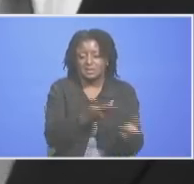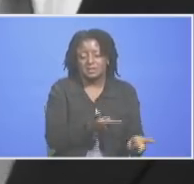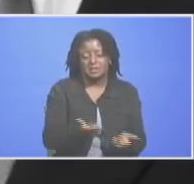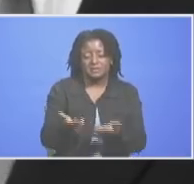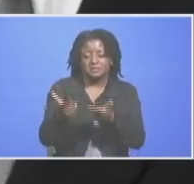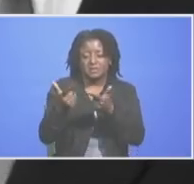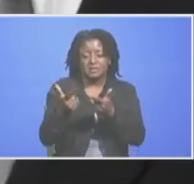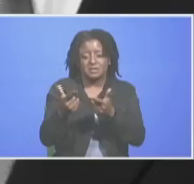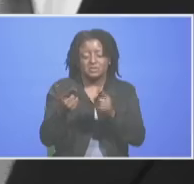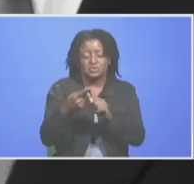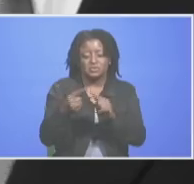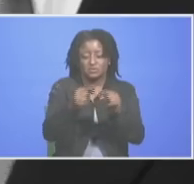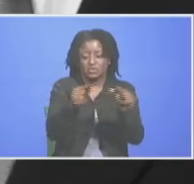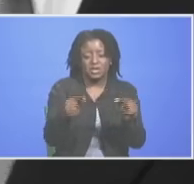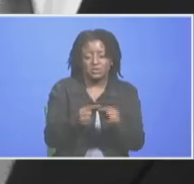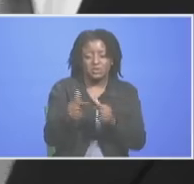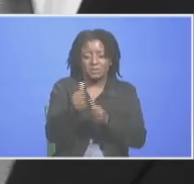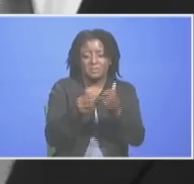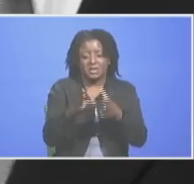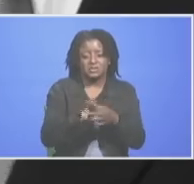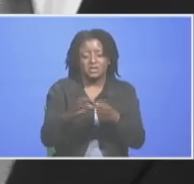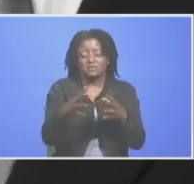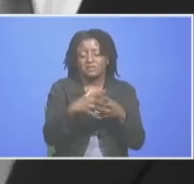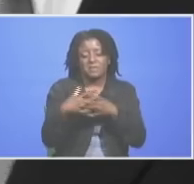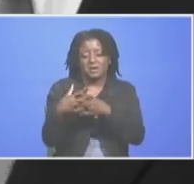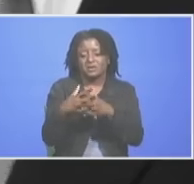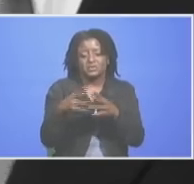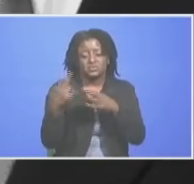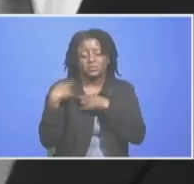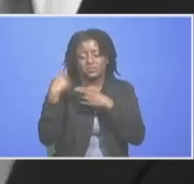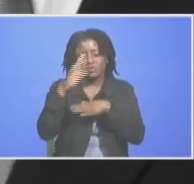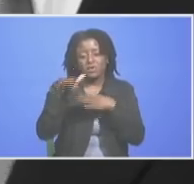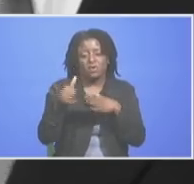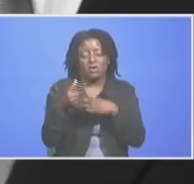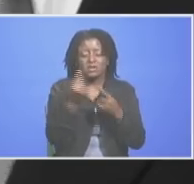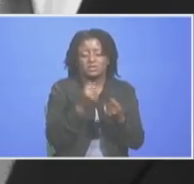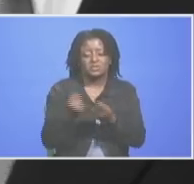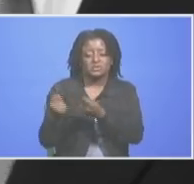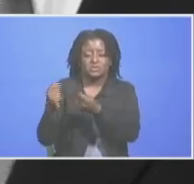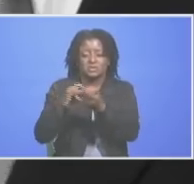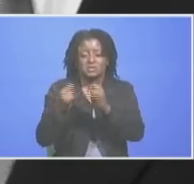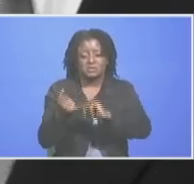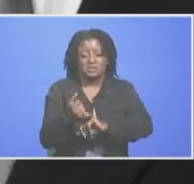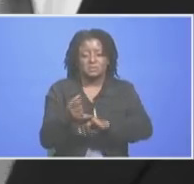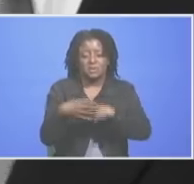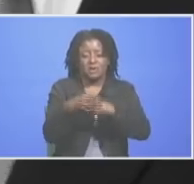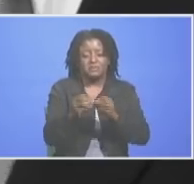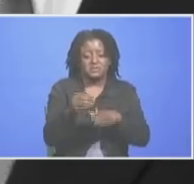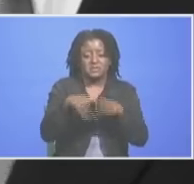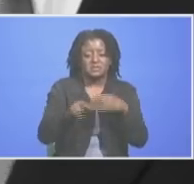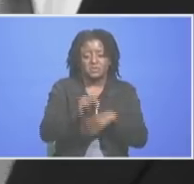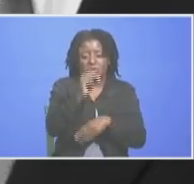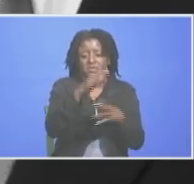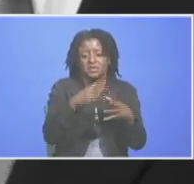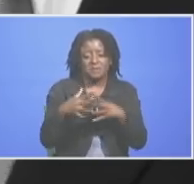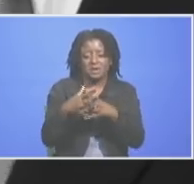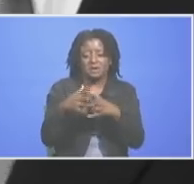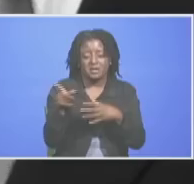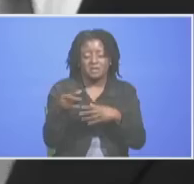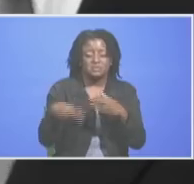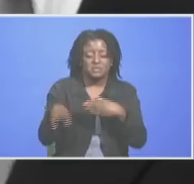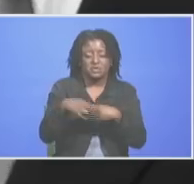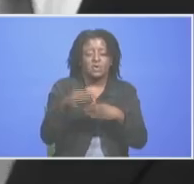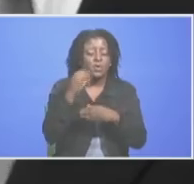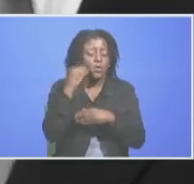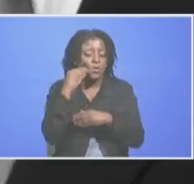General Manager of the Americas, responsible for all tourism offices in North America, and then returned home to become Managing